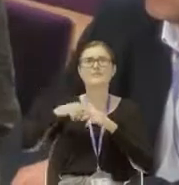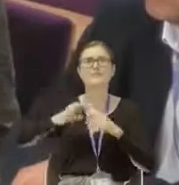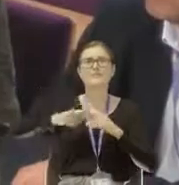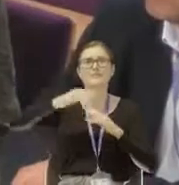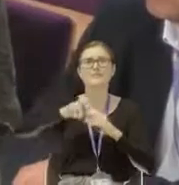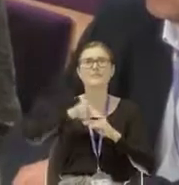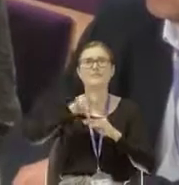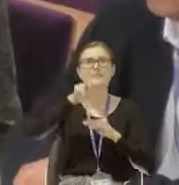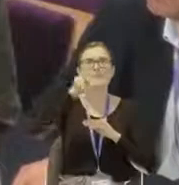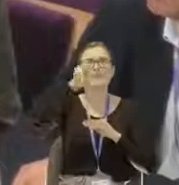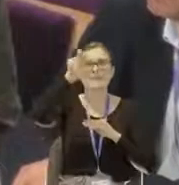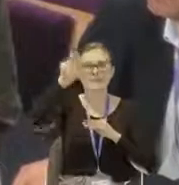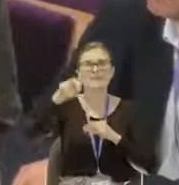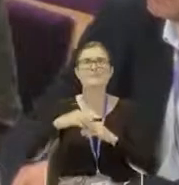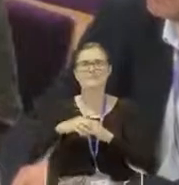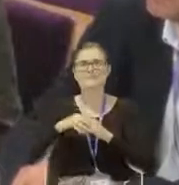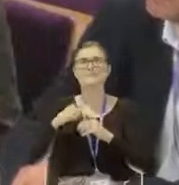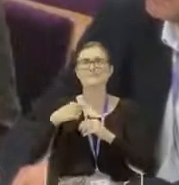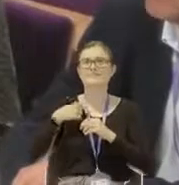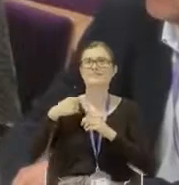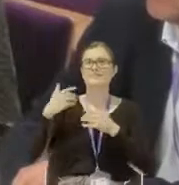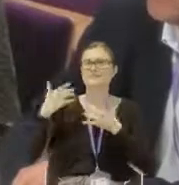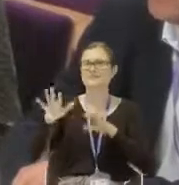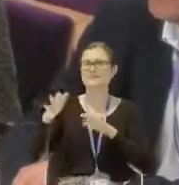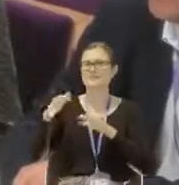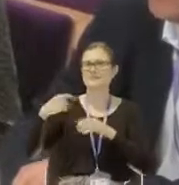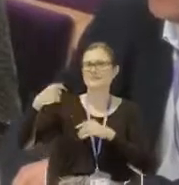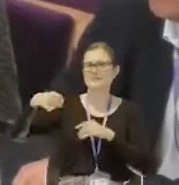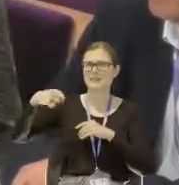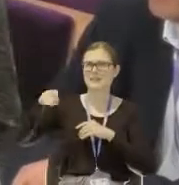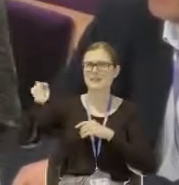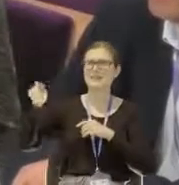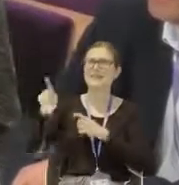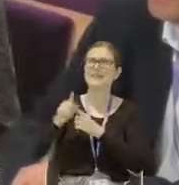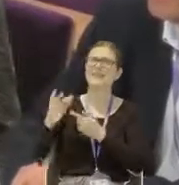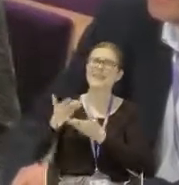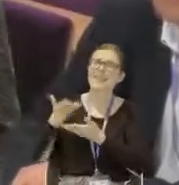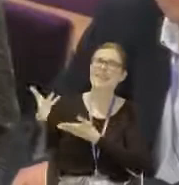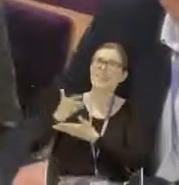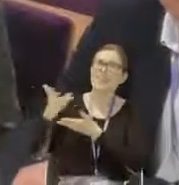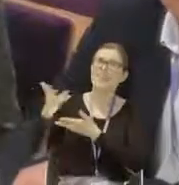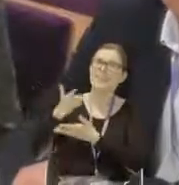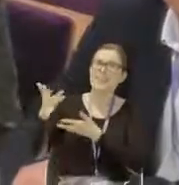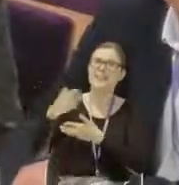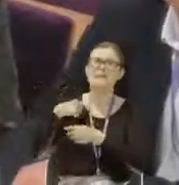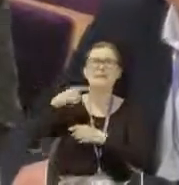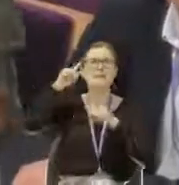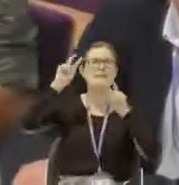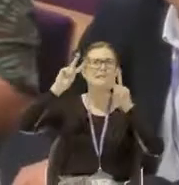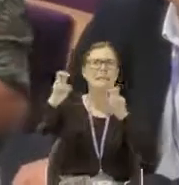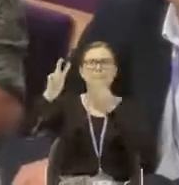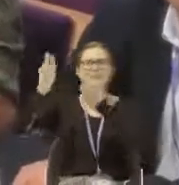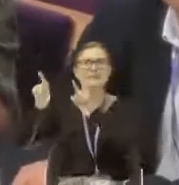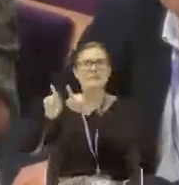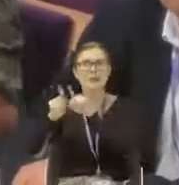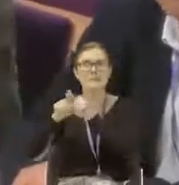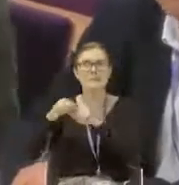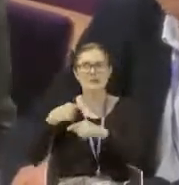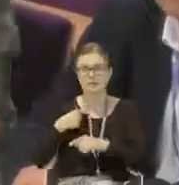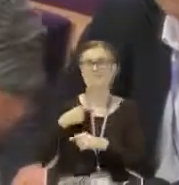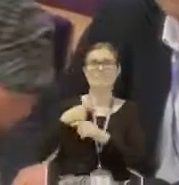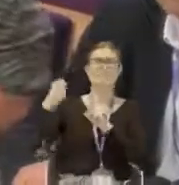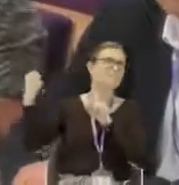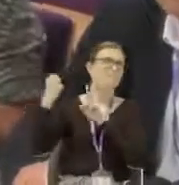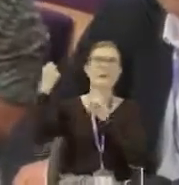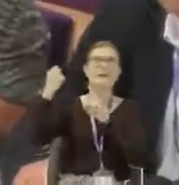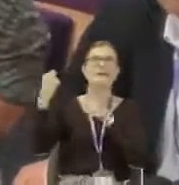think what has struck me in those 6 years is how far we've come as urbanists, as those interested in the